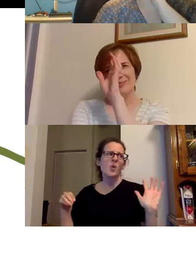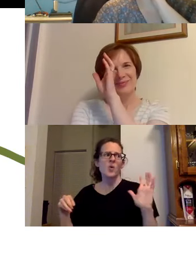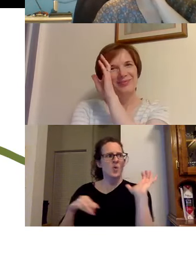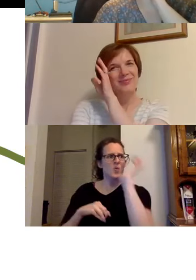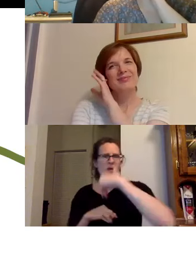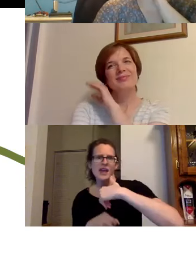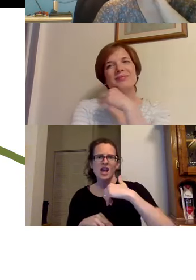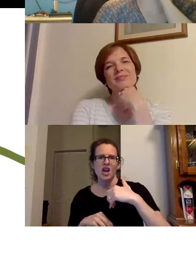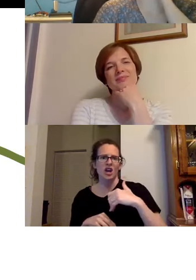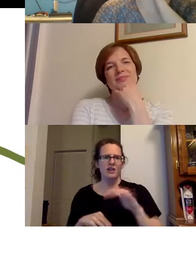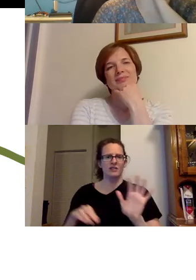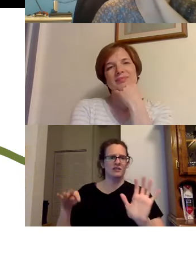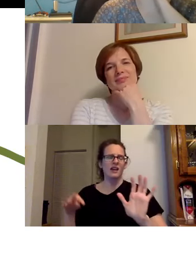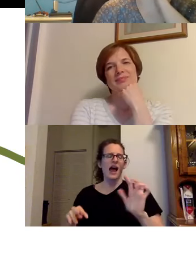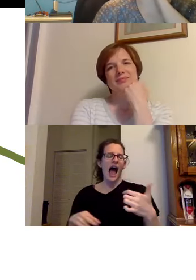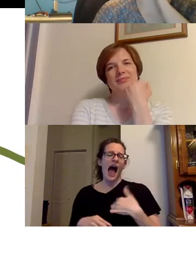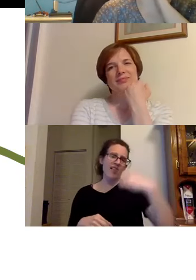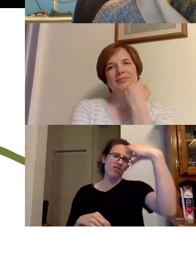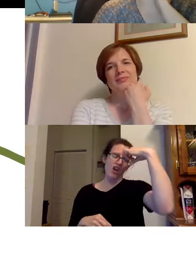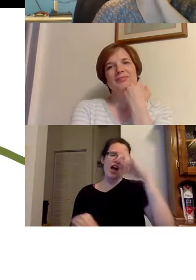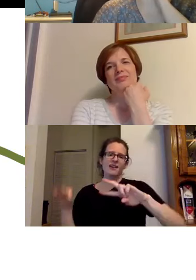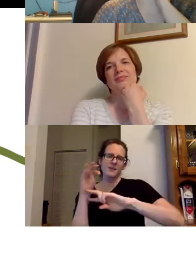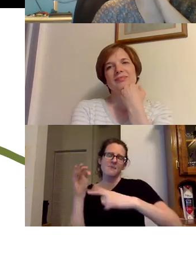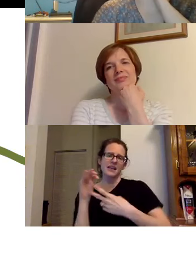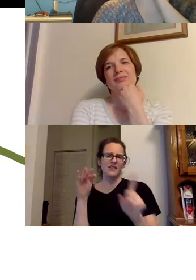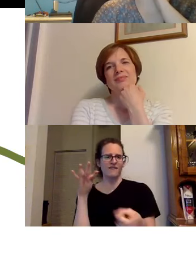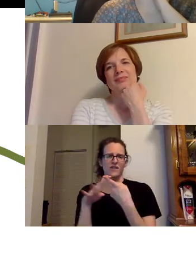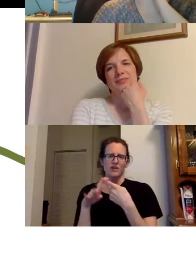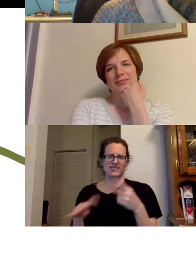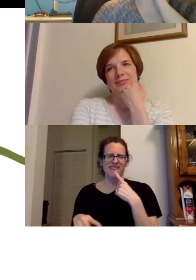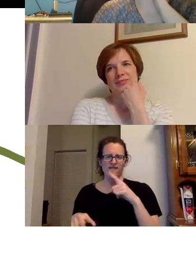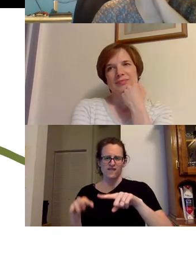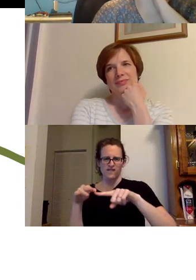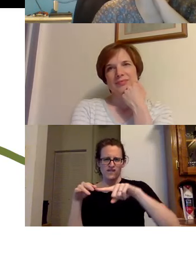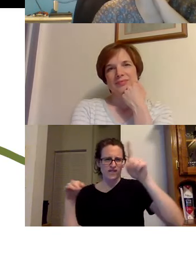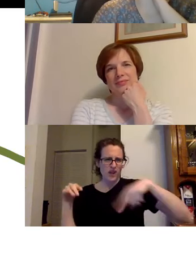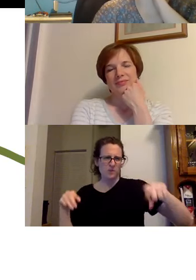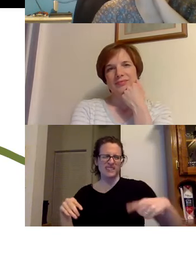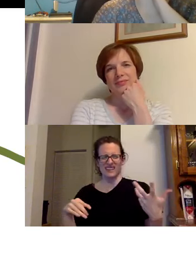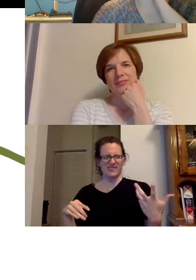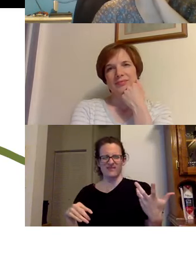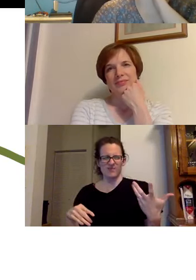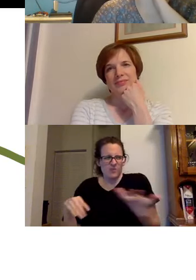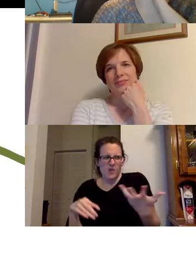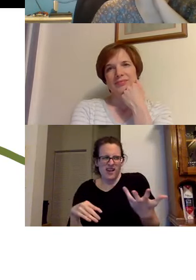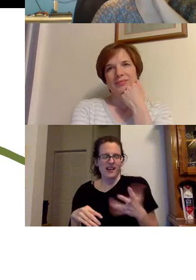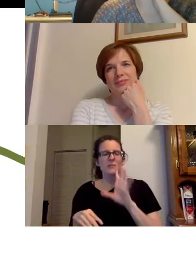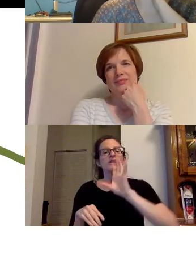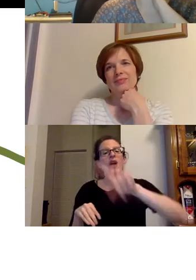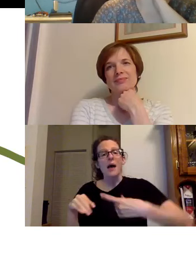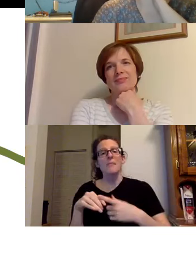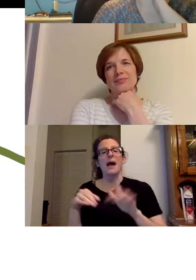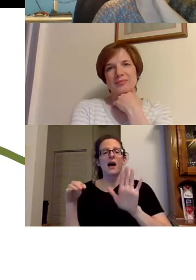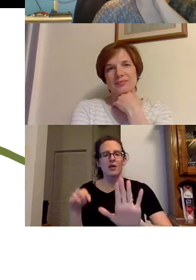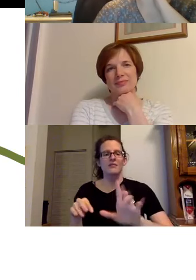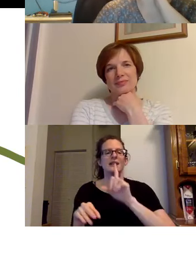okay? That's what I thought about it whenever I first heard about oils having frequency. But what I'm talking about is